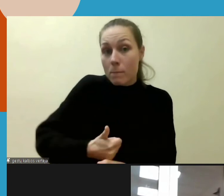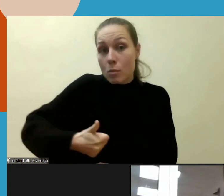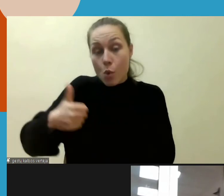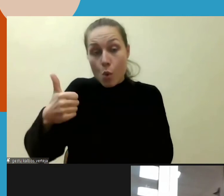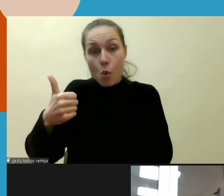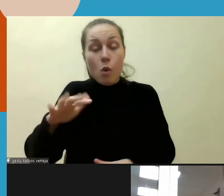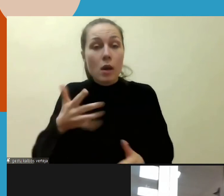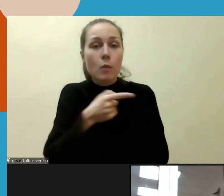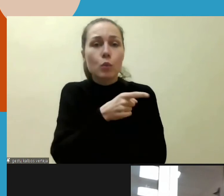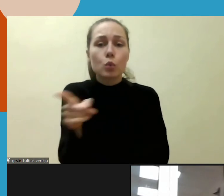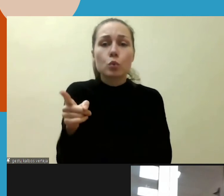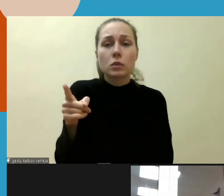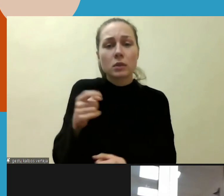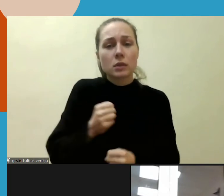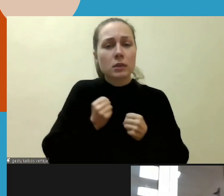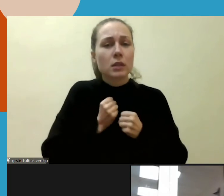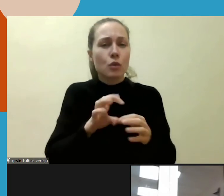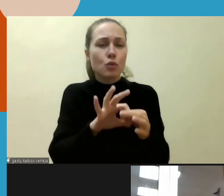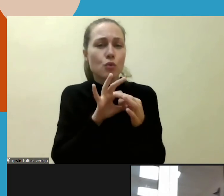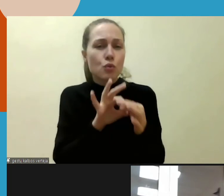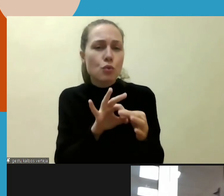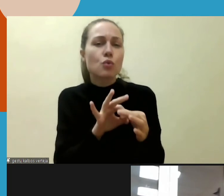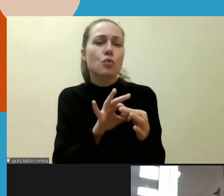you said it was a very